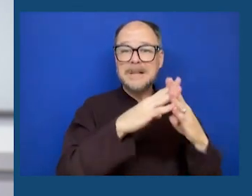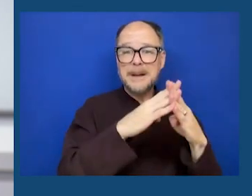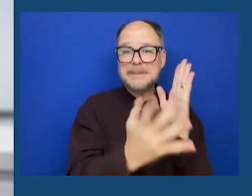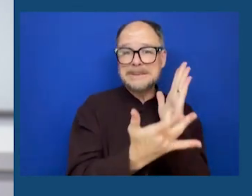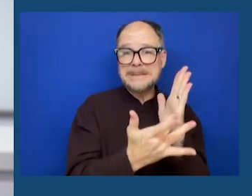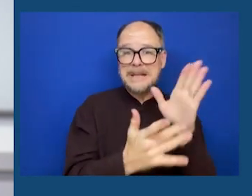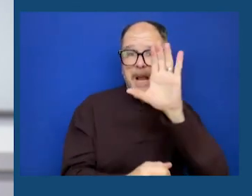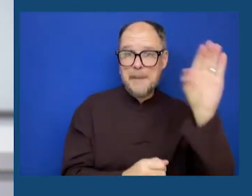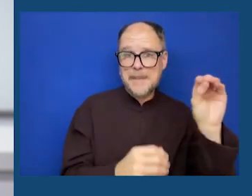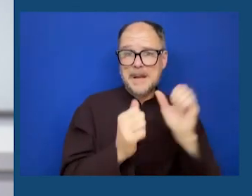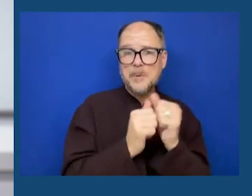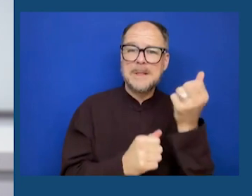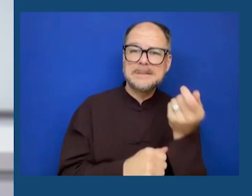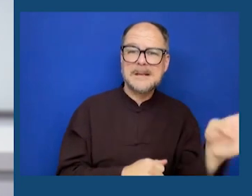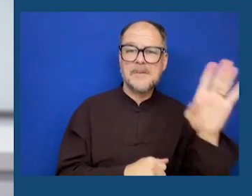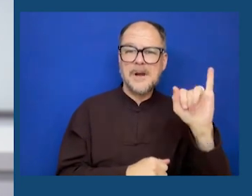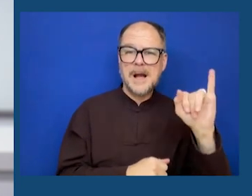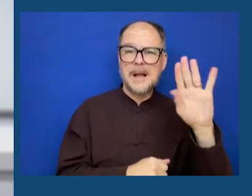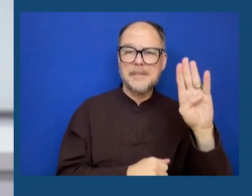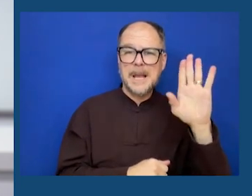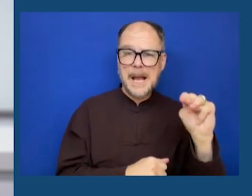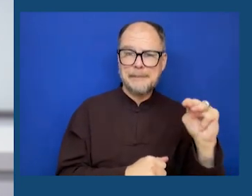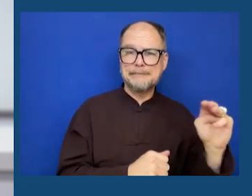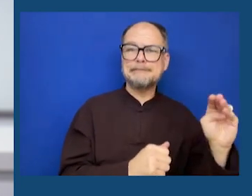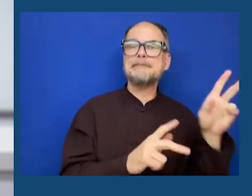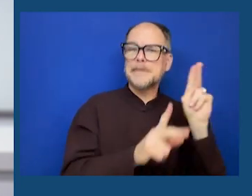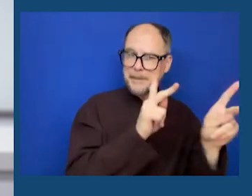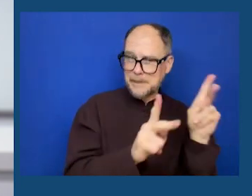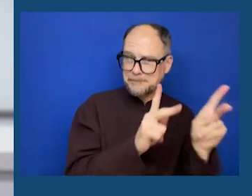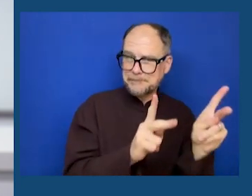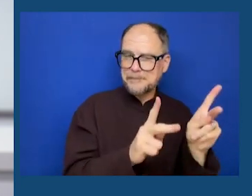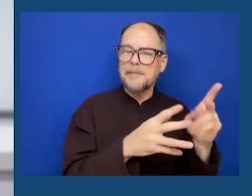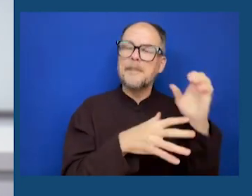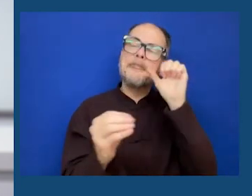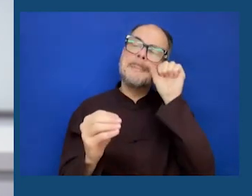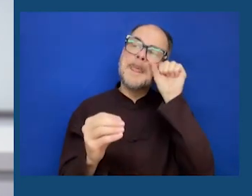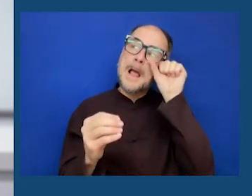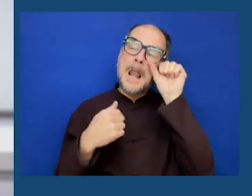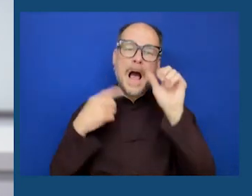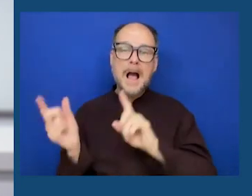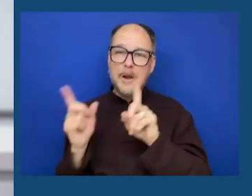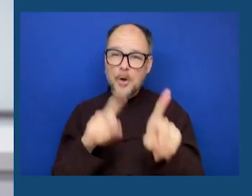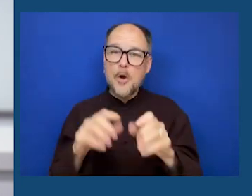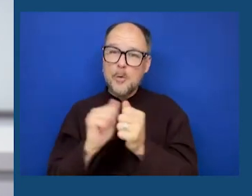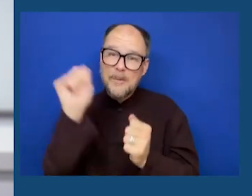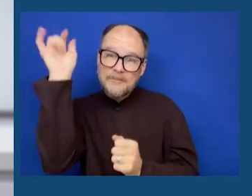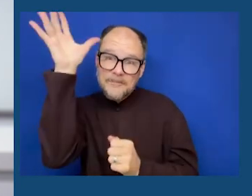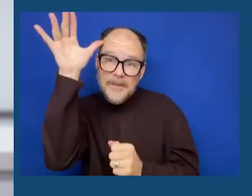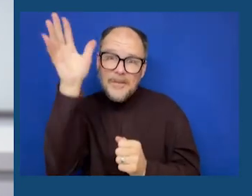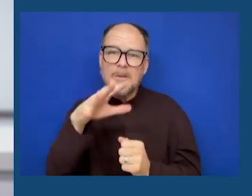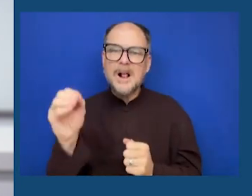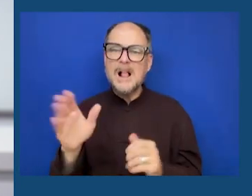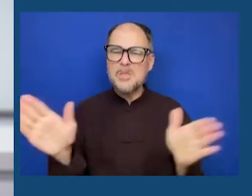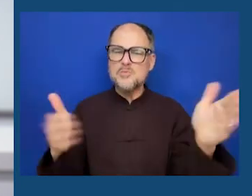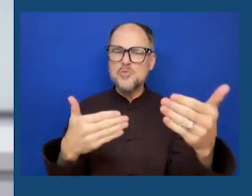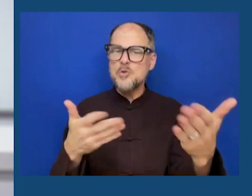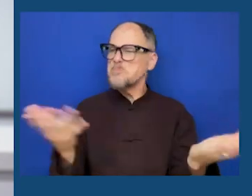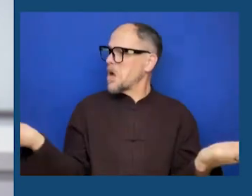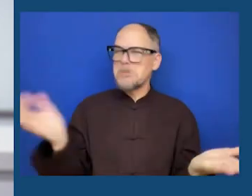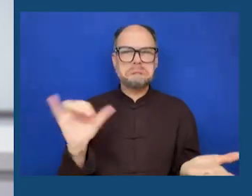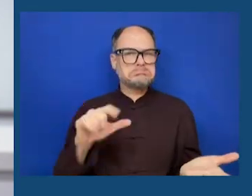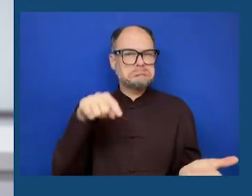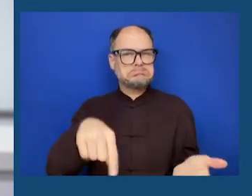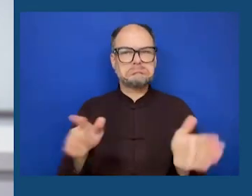and working in software and also staffing. And I would go into the room with him, and a room probably this big. The